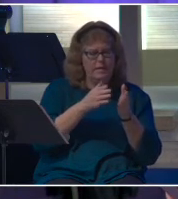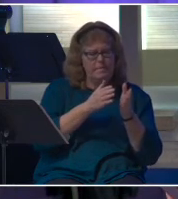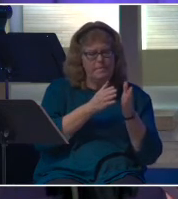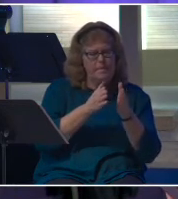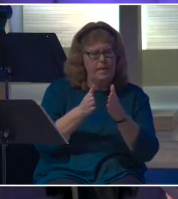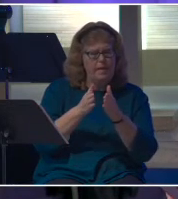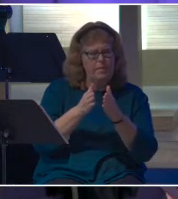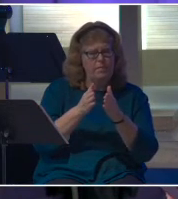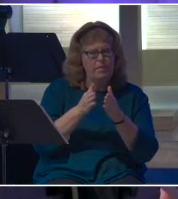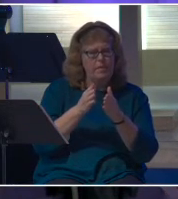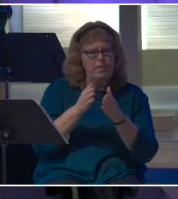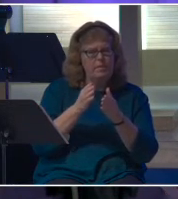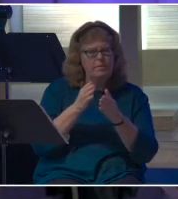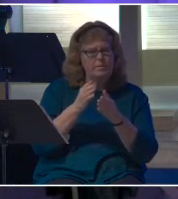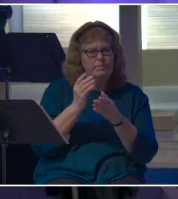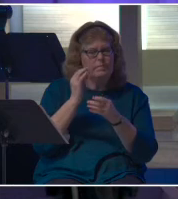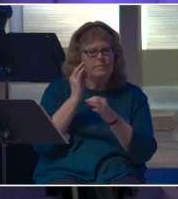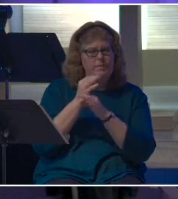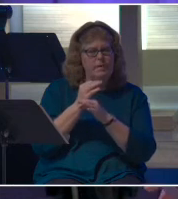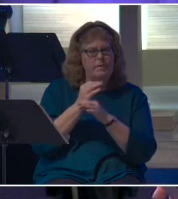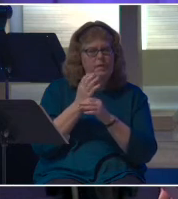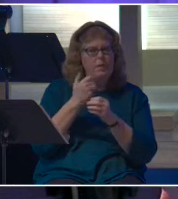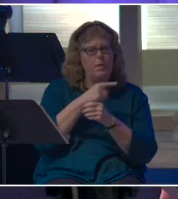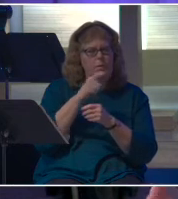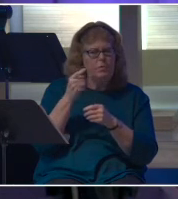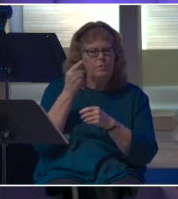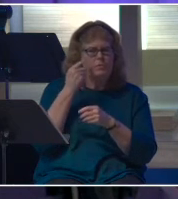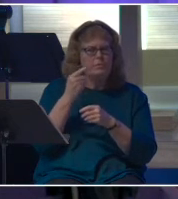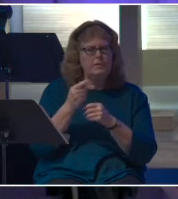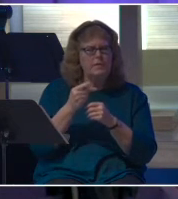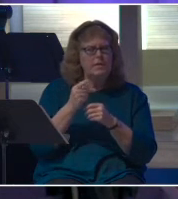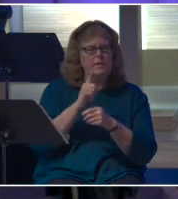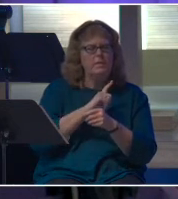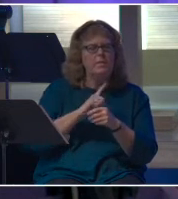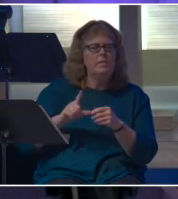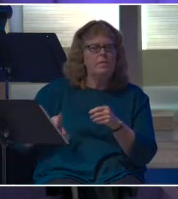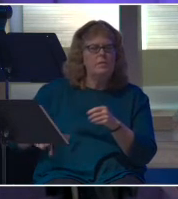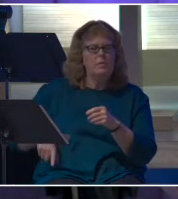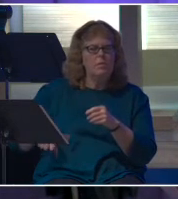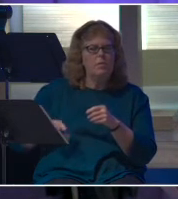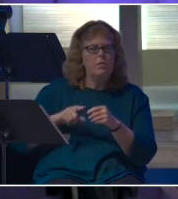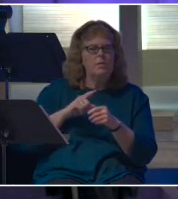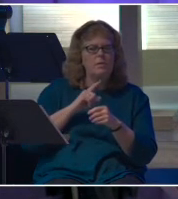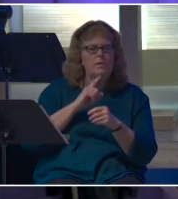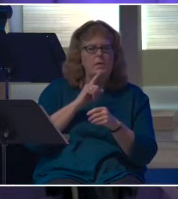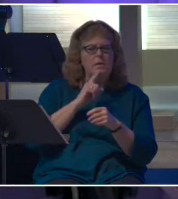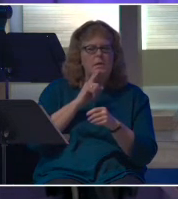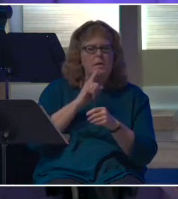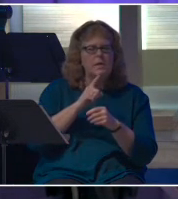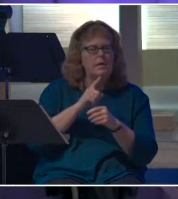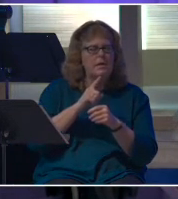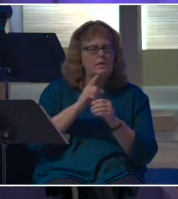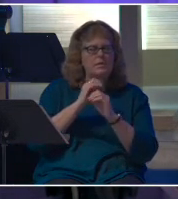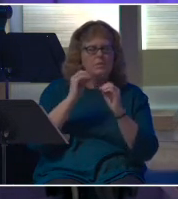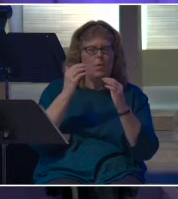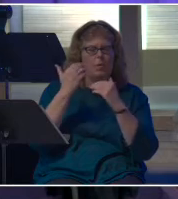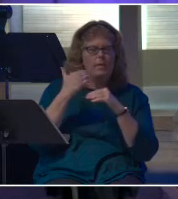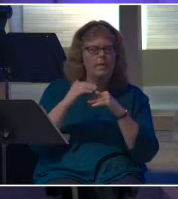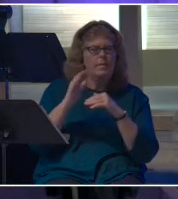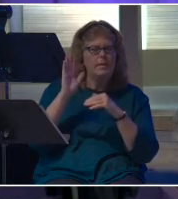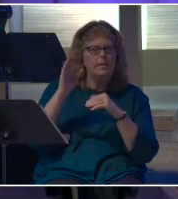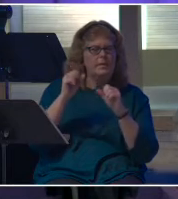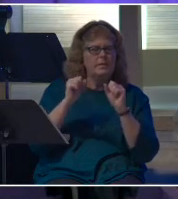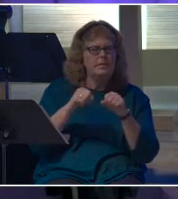David. And this is what I want you to see. The Lord is unbound in his ability